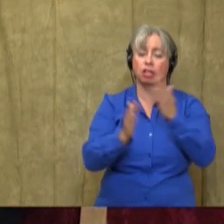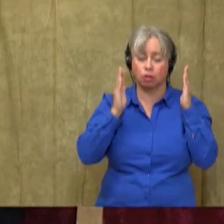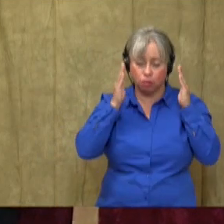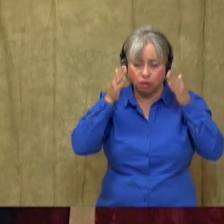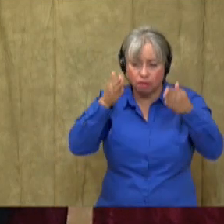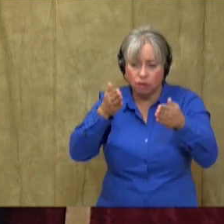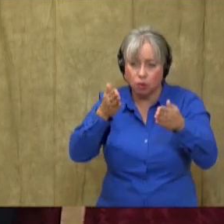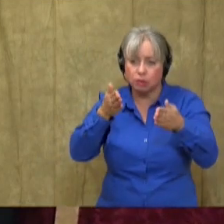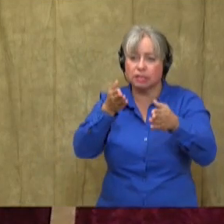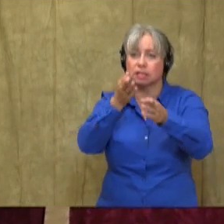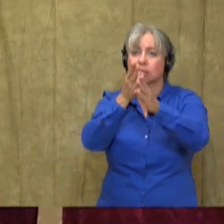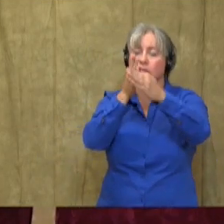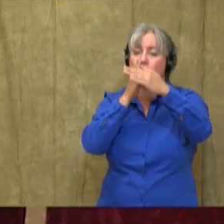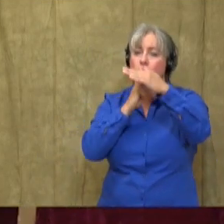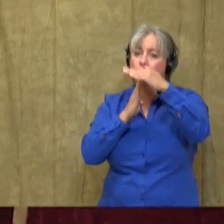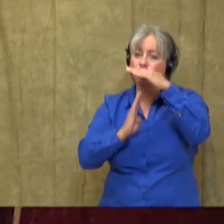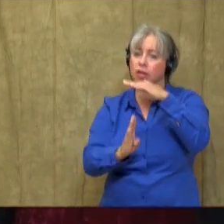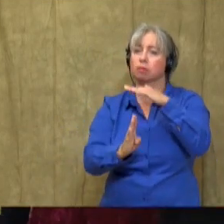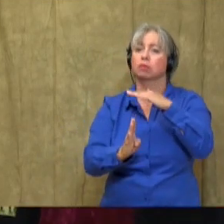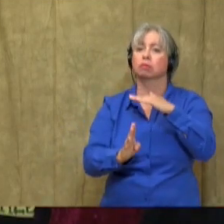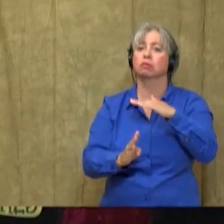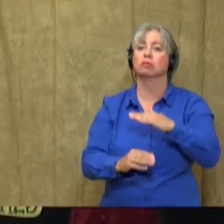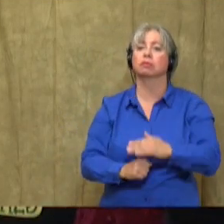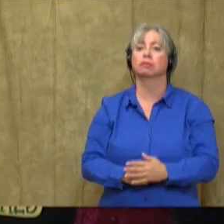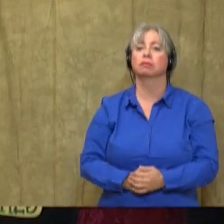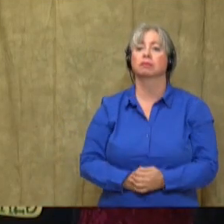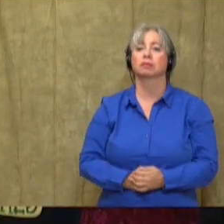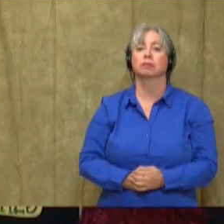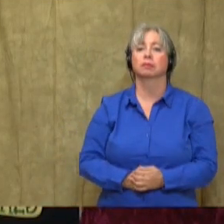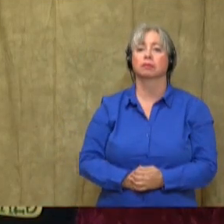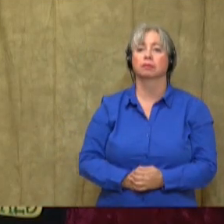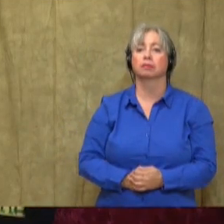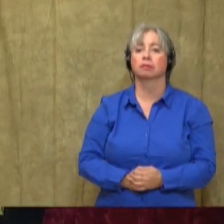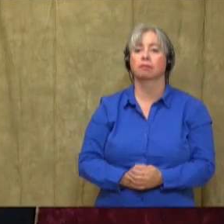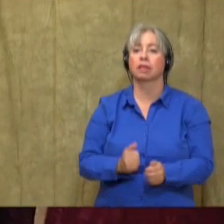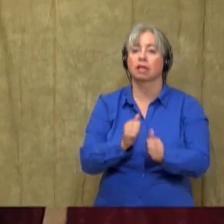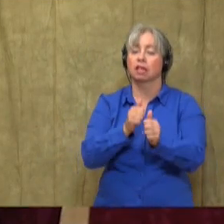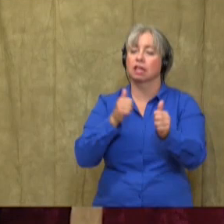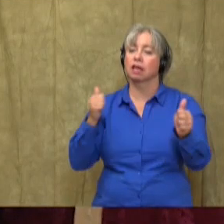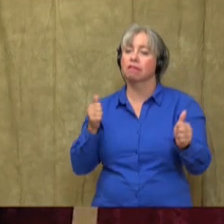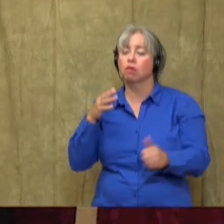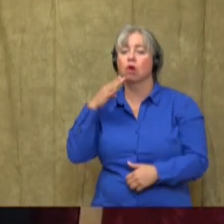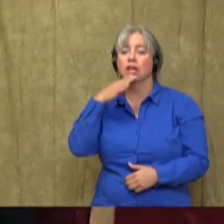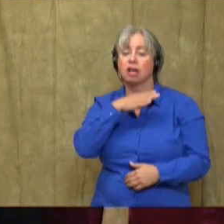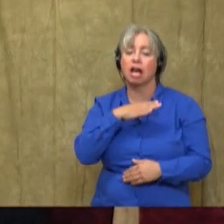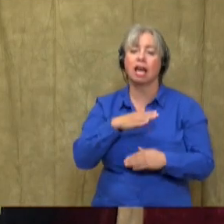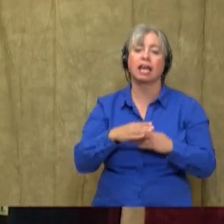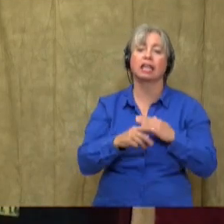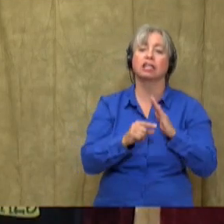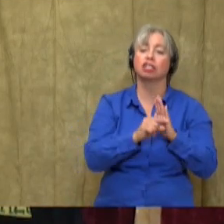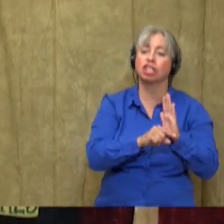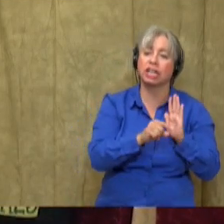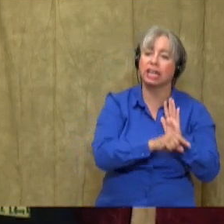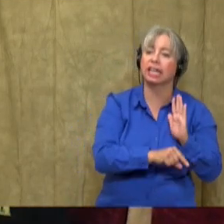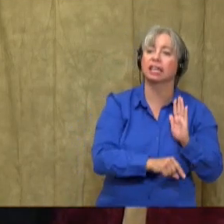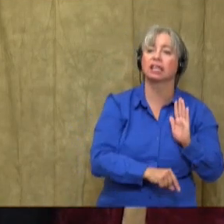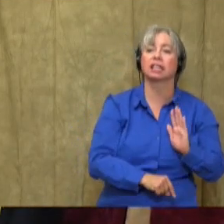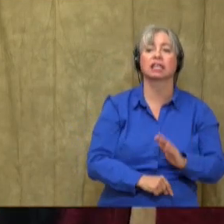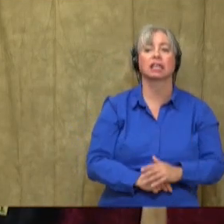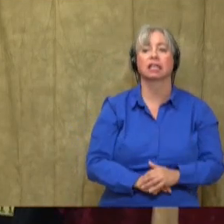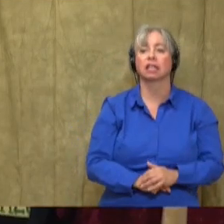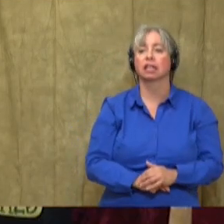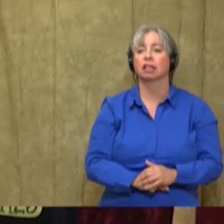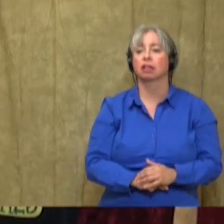to your king and your country no matter what. You had to avoid lying, cheating. You were very powerful, but you